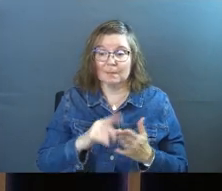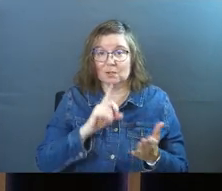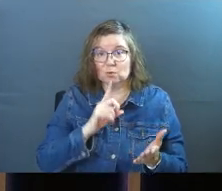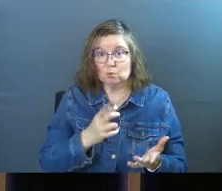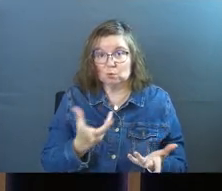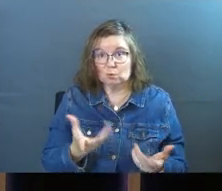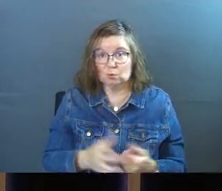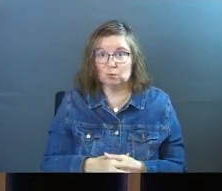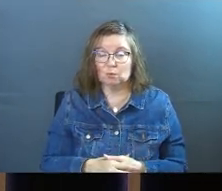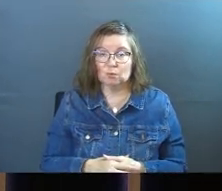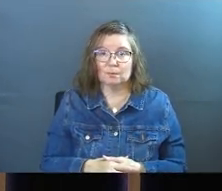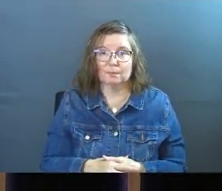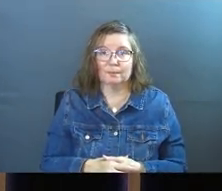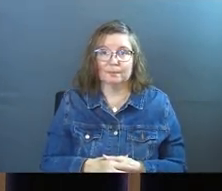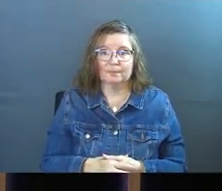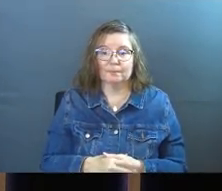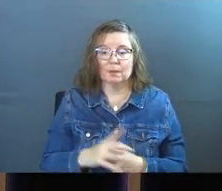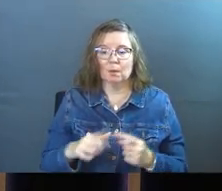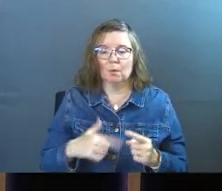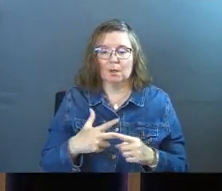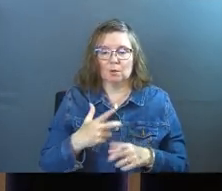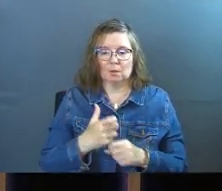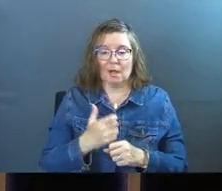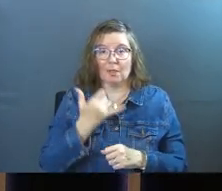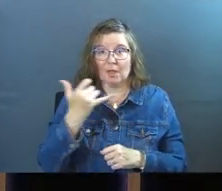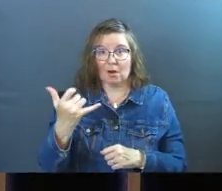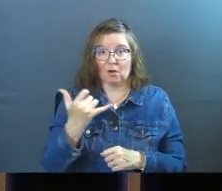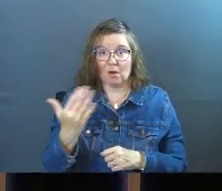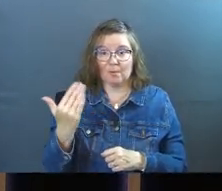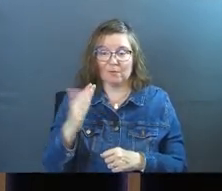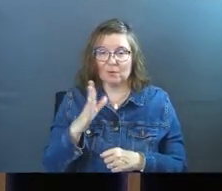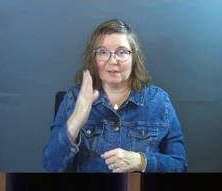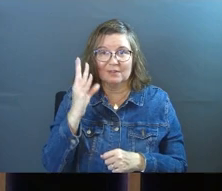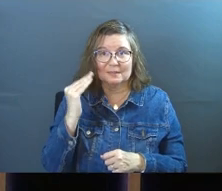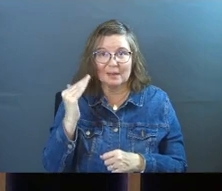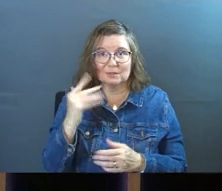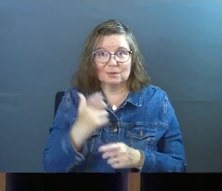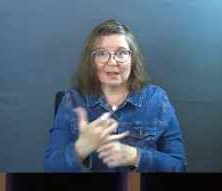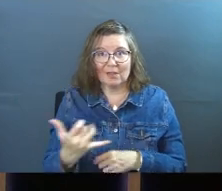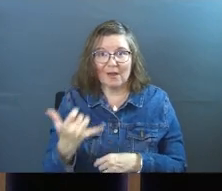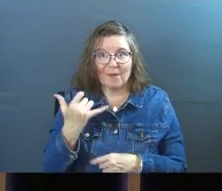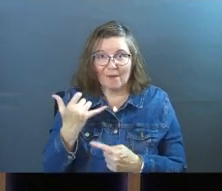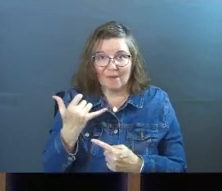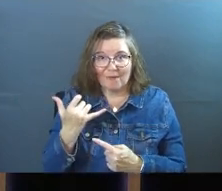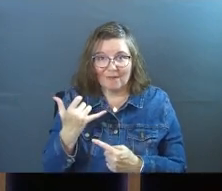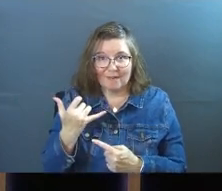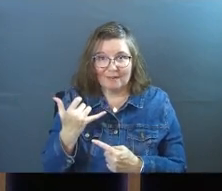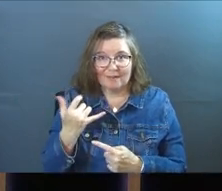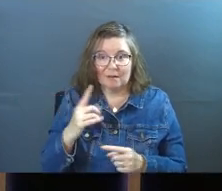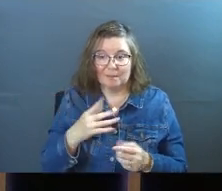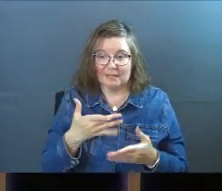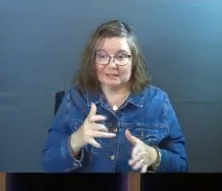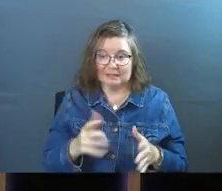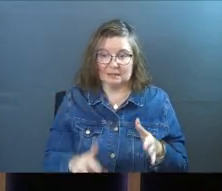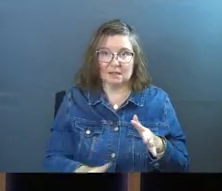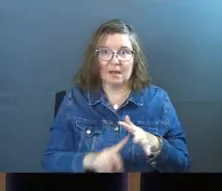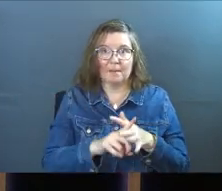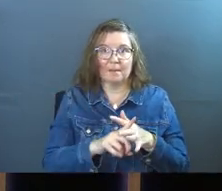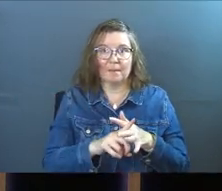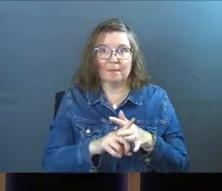true? Because when you got that call before, you never expected to get that call that day. But it still